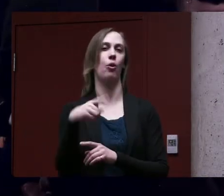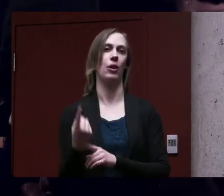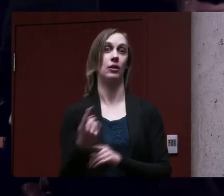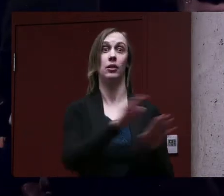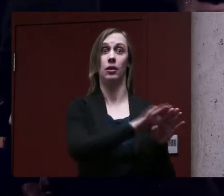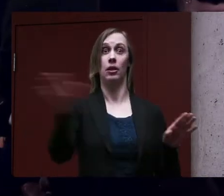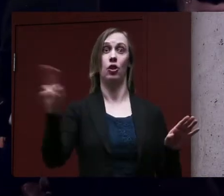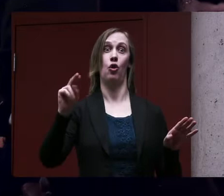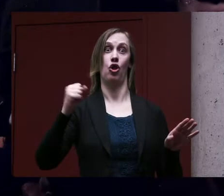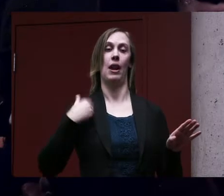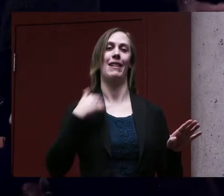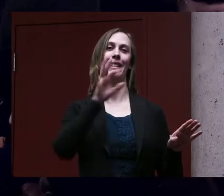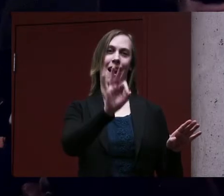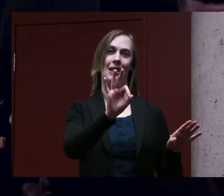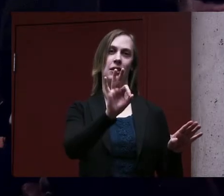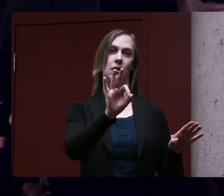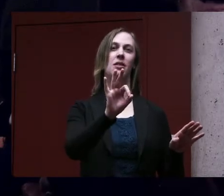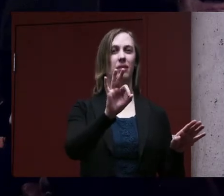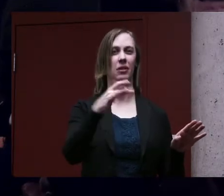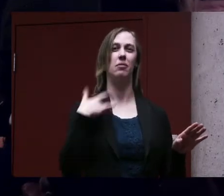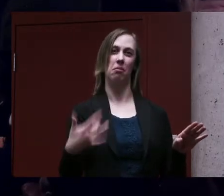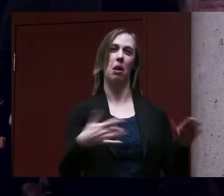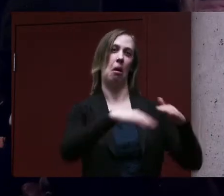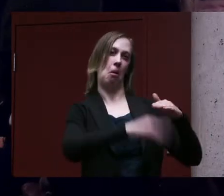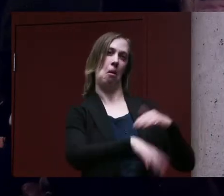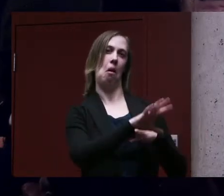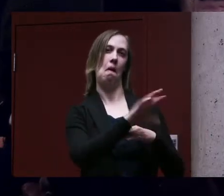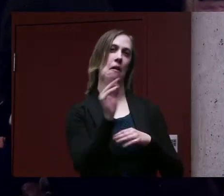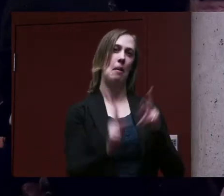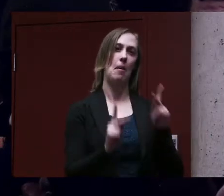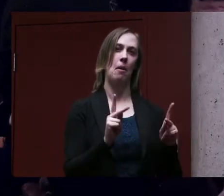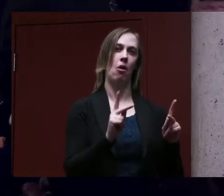mid-range institutions, 50 people or around that number.